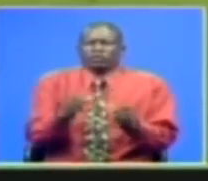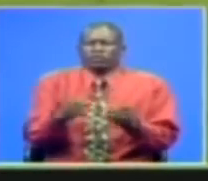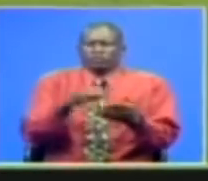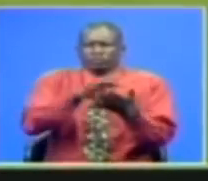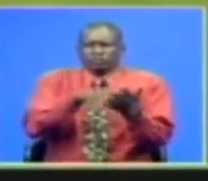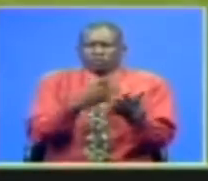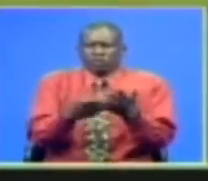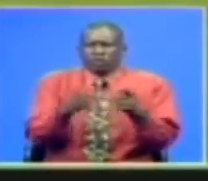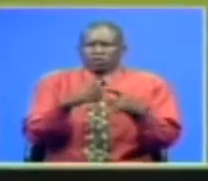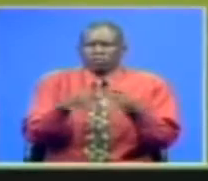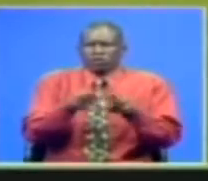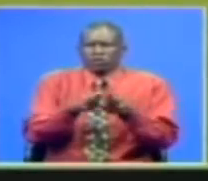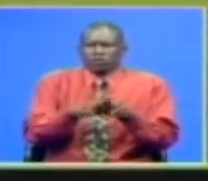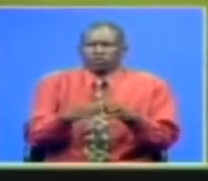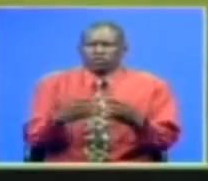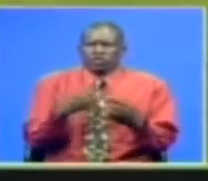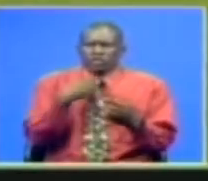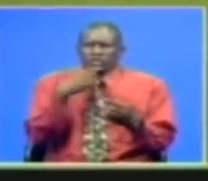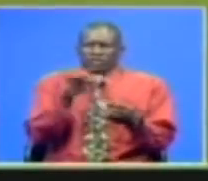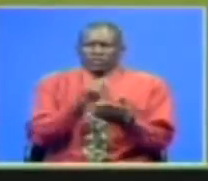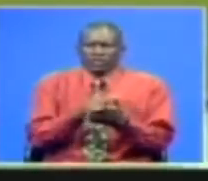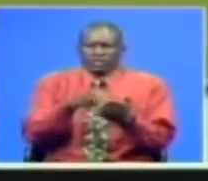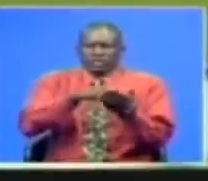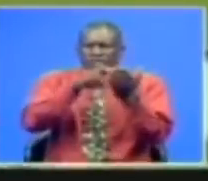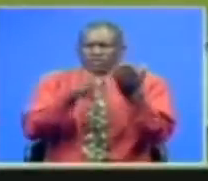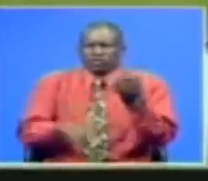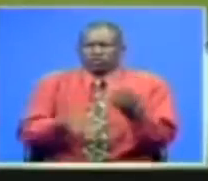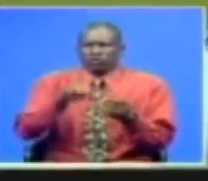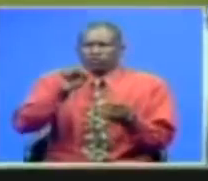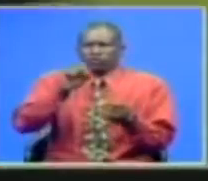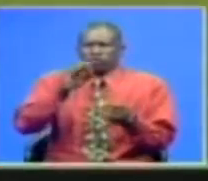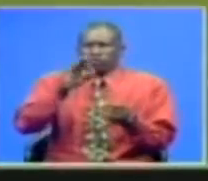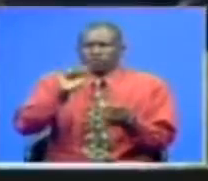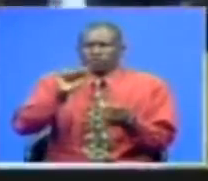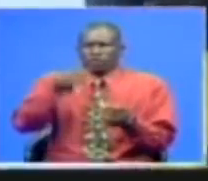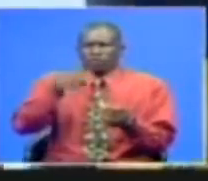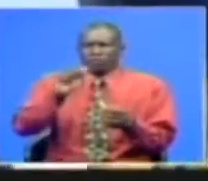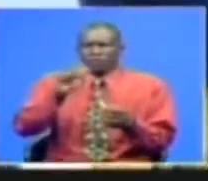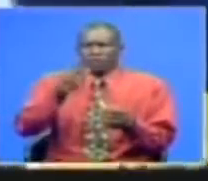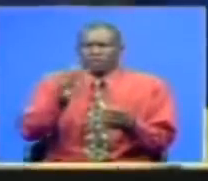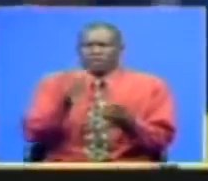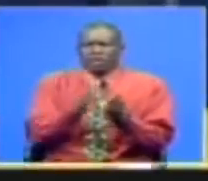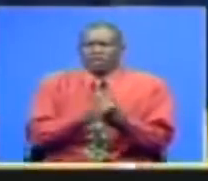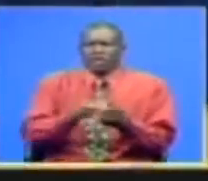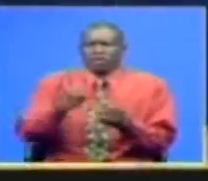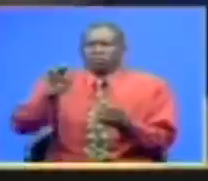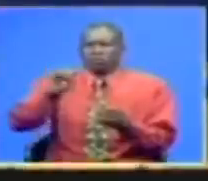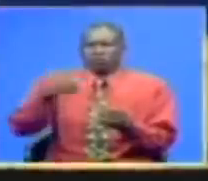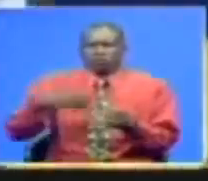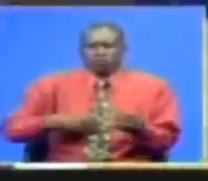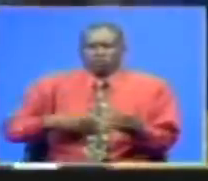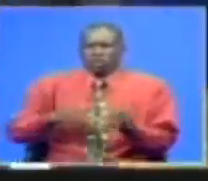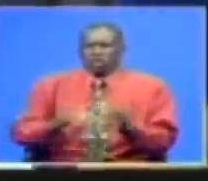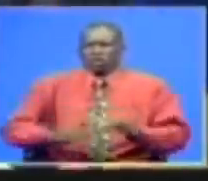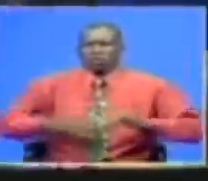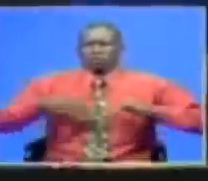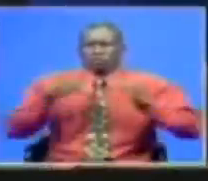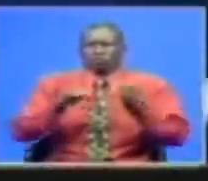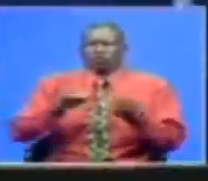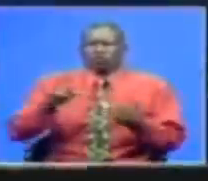Tribunal mediates on the relegation of Sofapaka and Muhoroni Youth and subsequent promotion of KCB and Vihiga United by